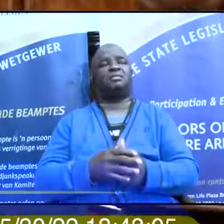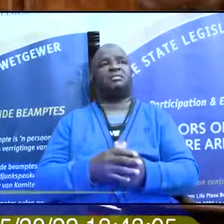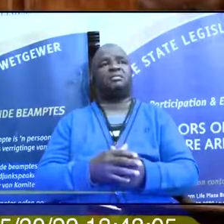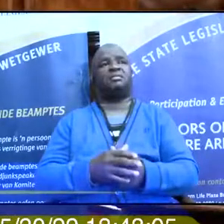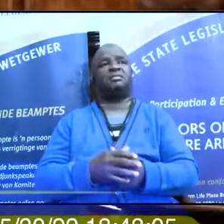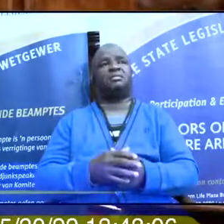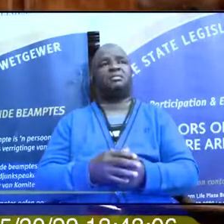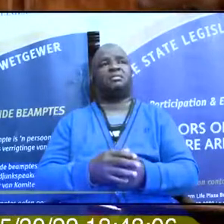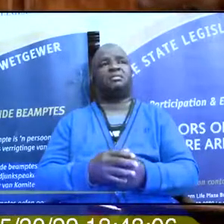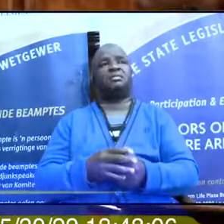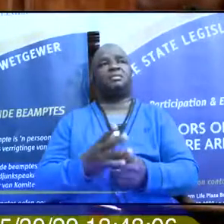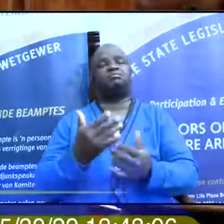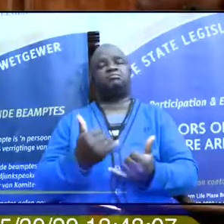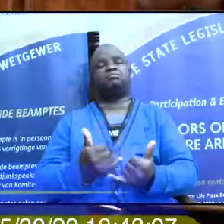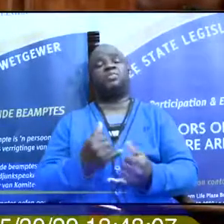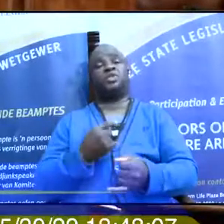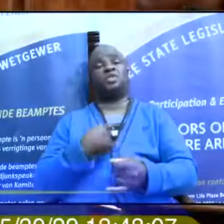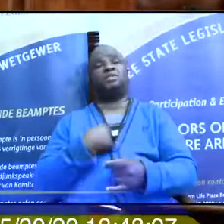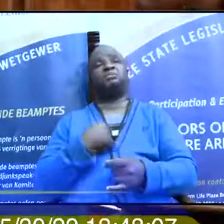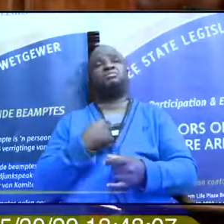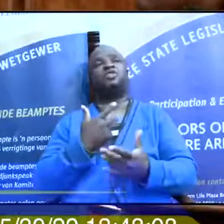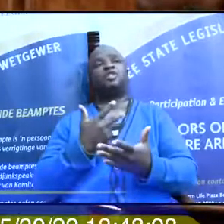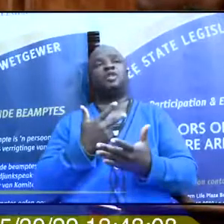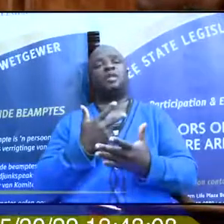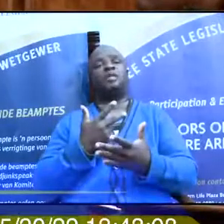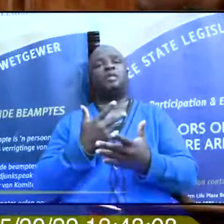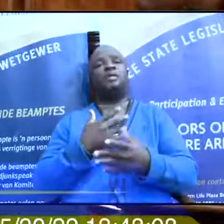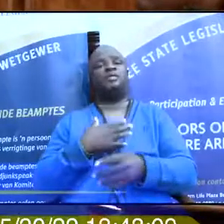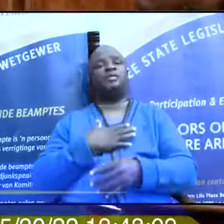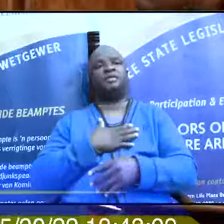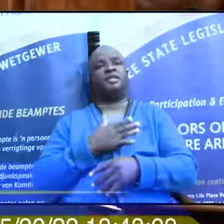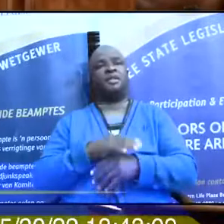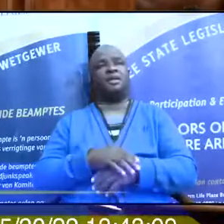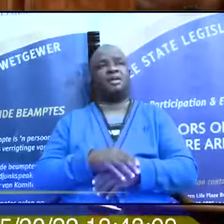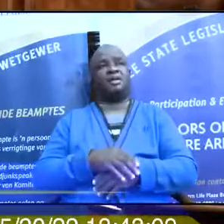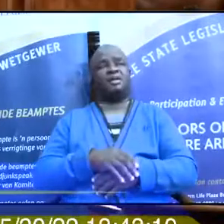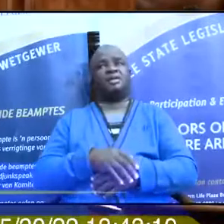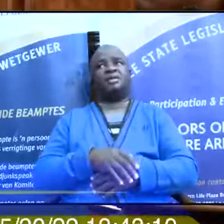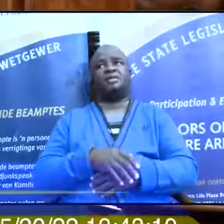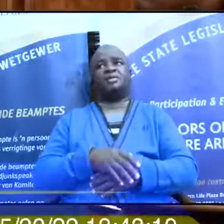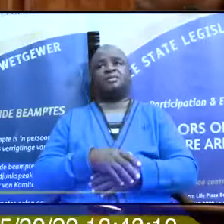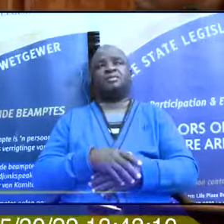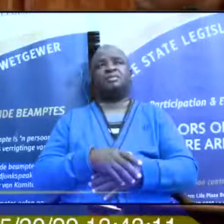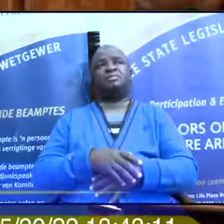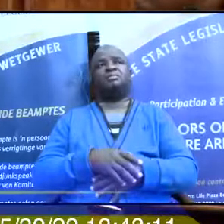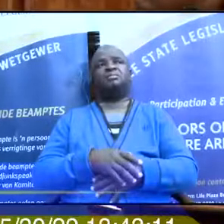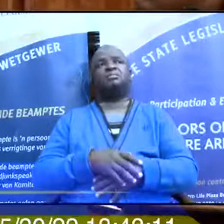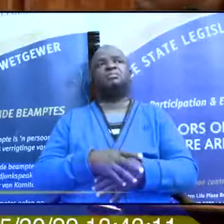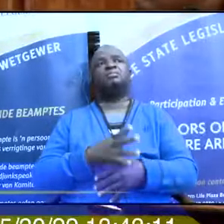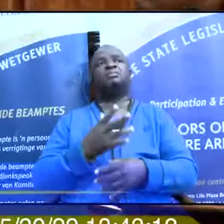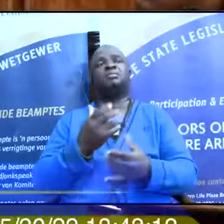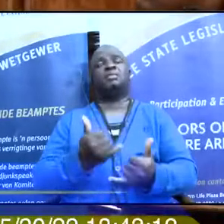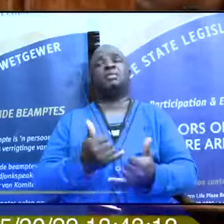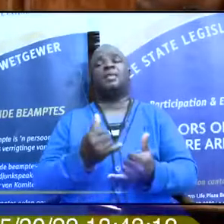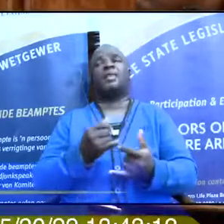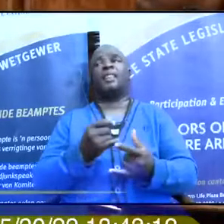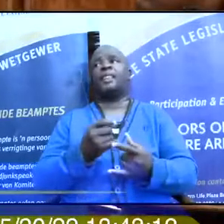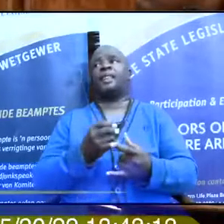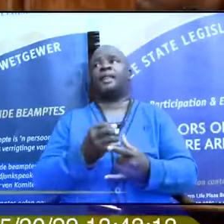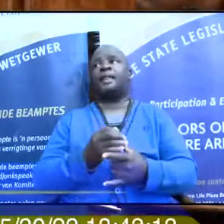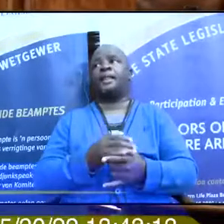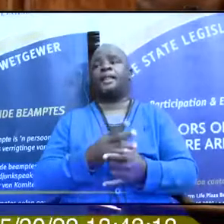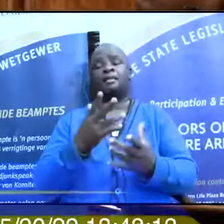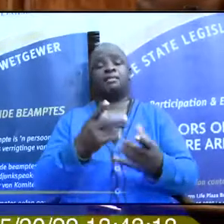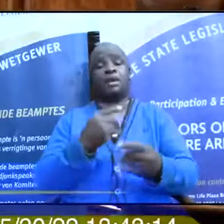and it is our view that as as you engage beyond this yeah this is